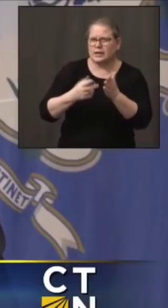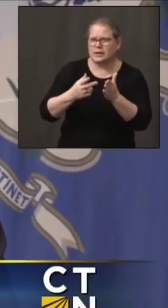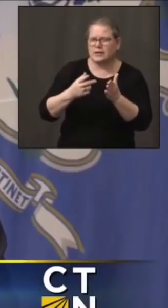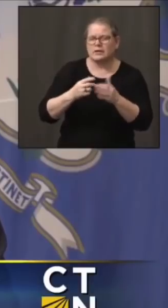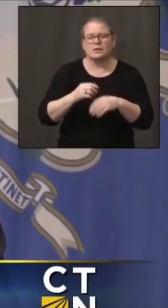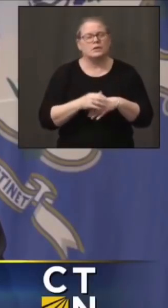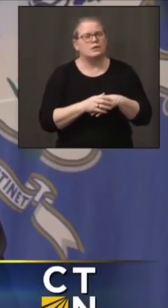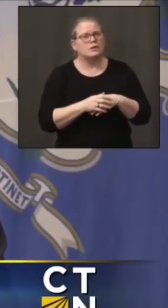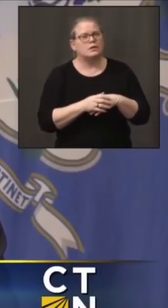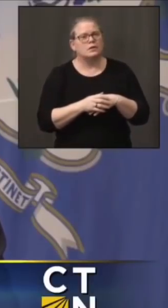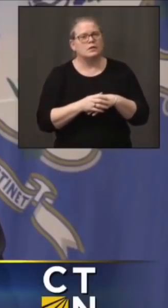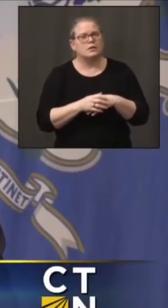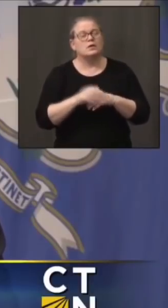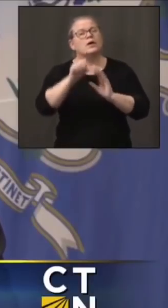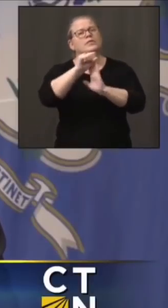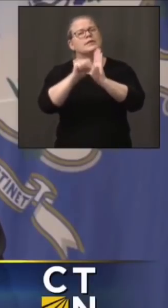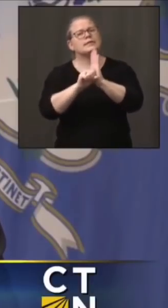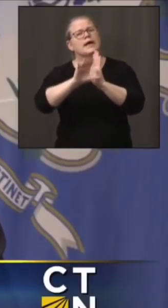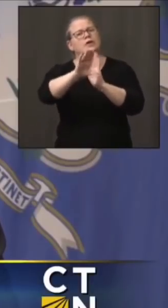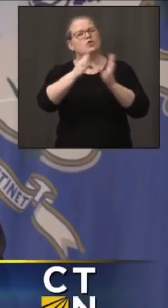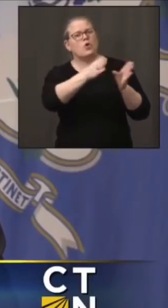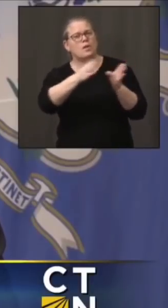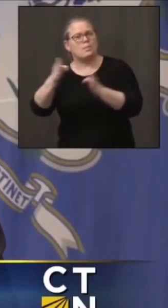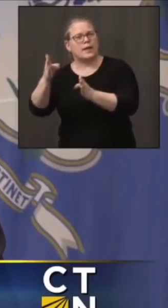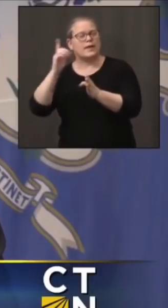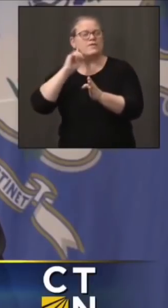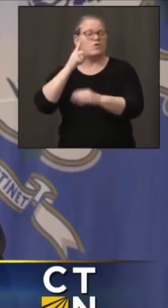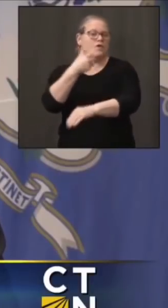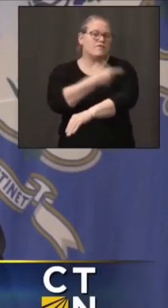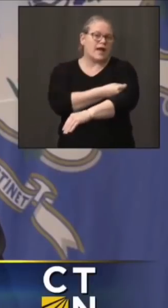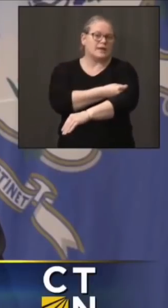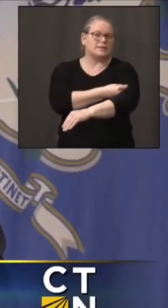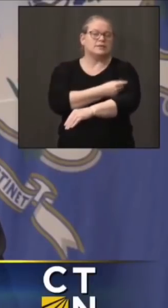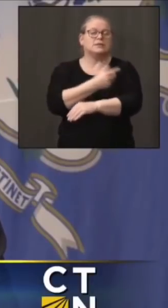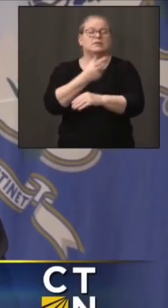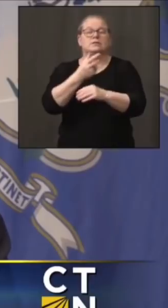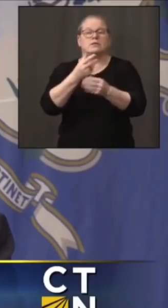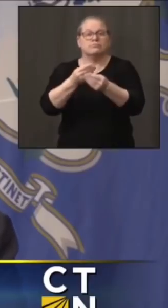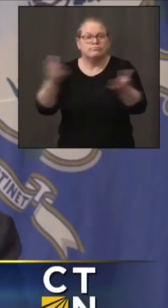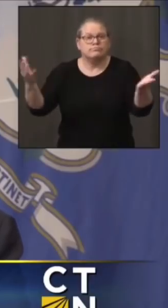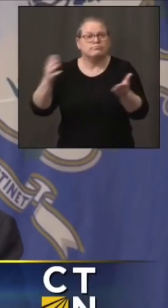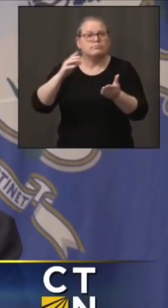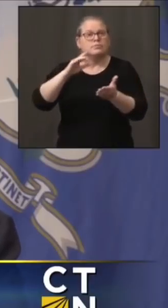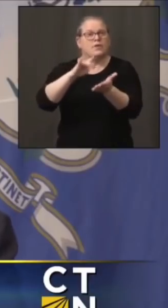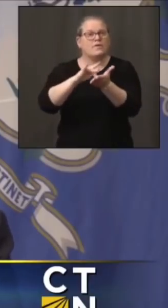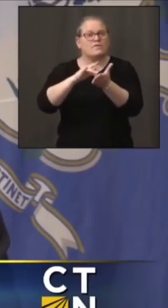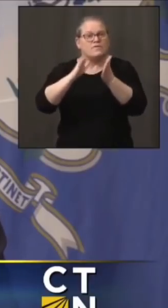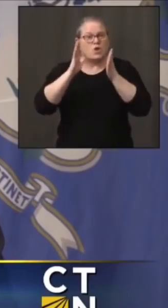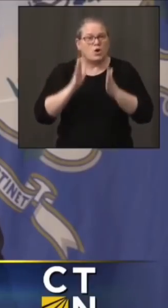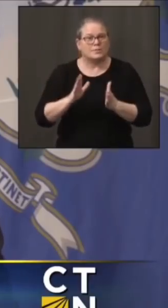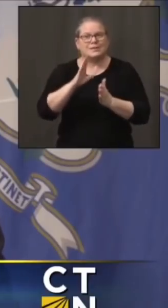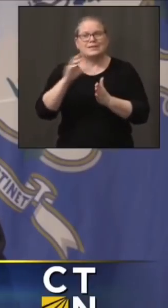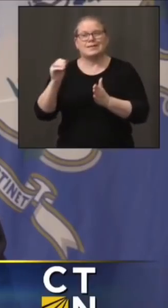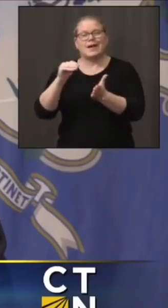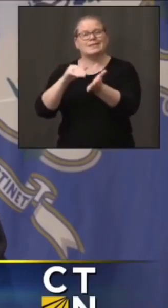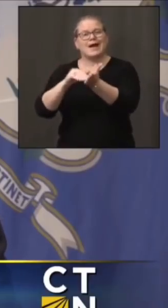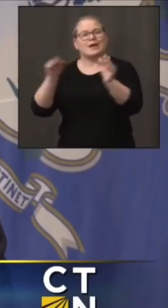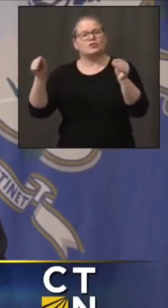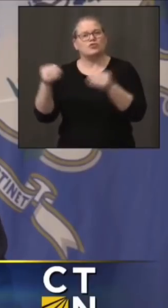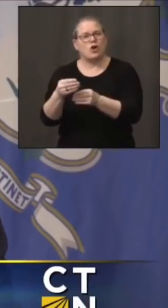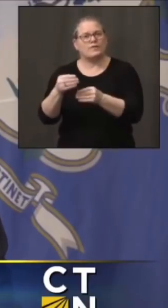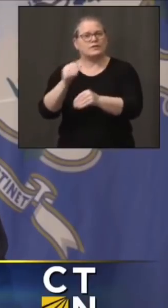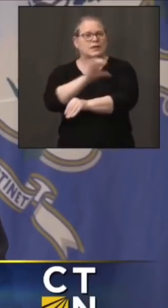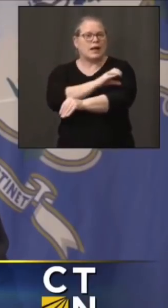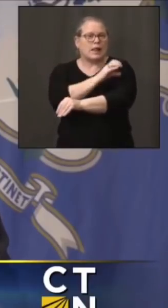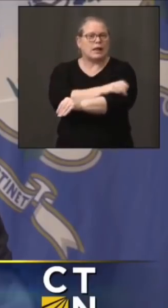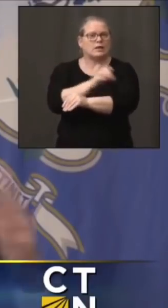the state's timeline for distributing the vaccine to healthcare systems and pharmacies who can administer the shots? I think what you're going to find is